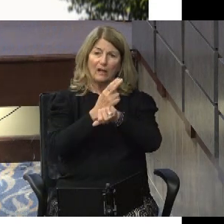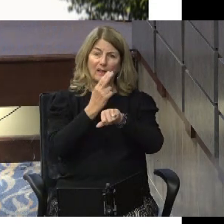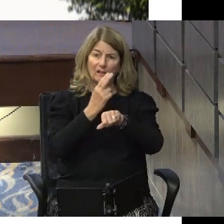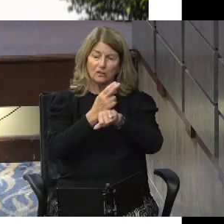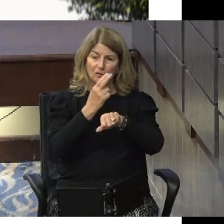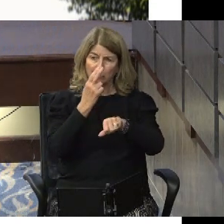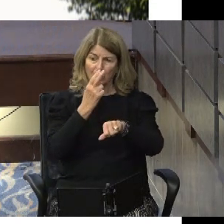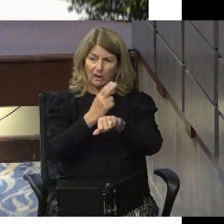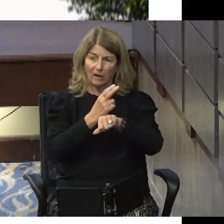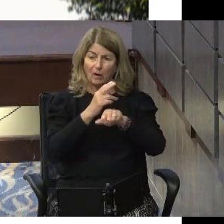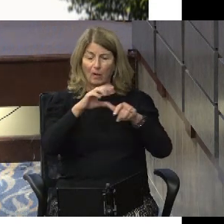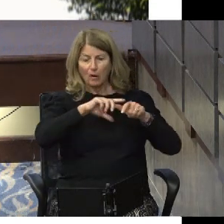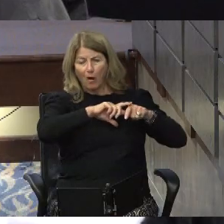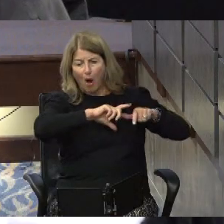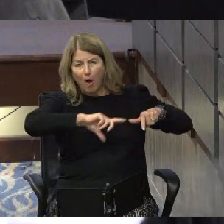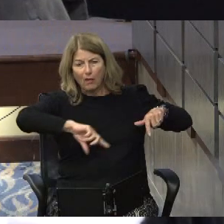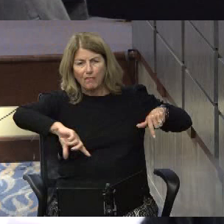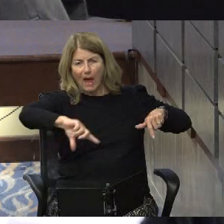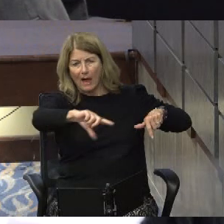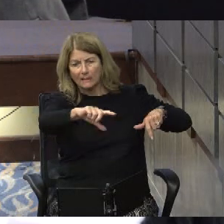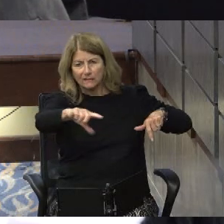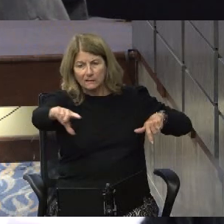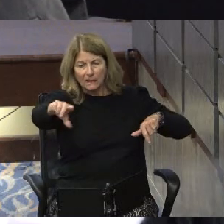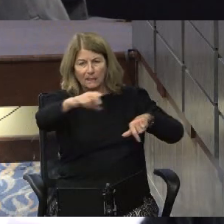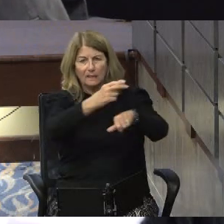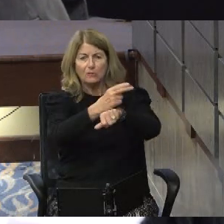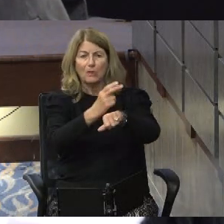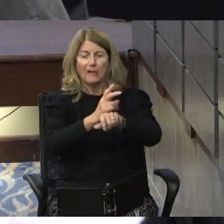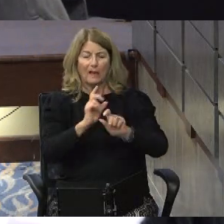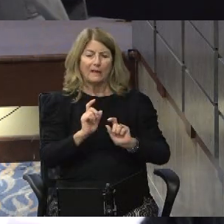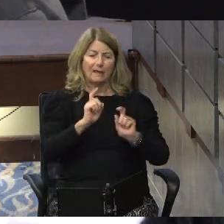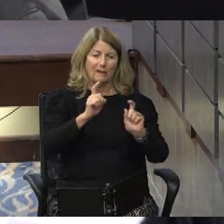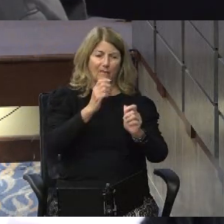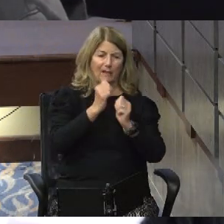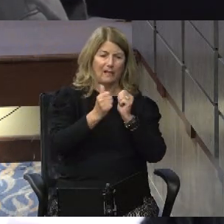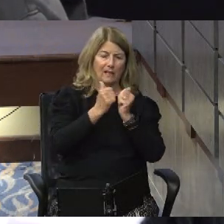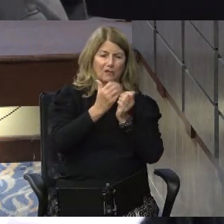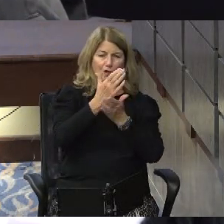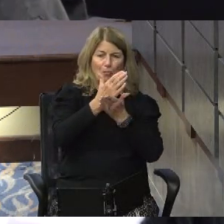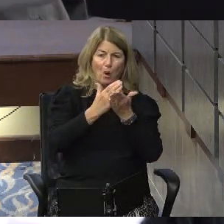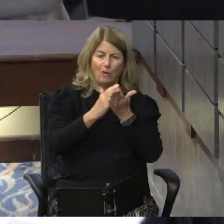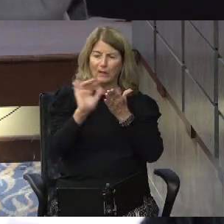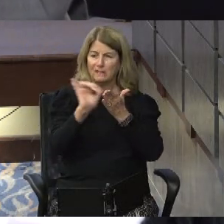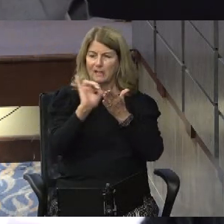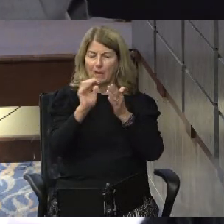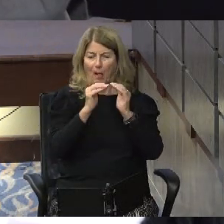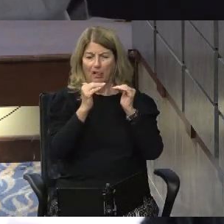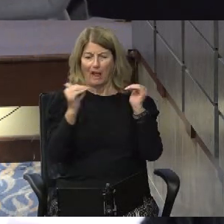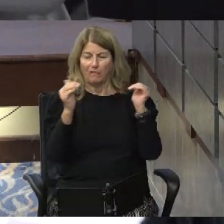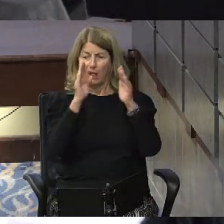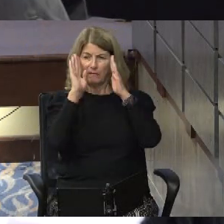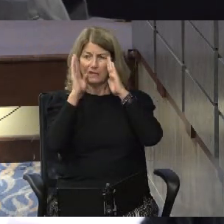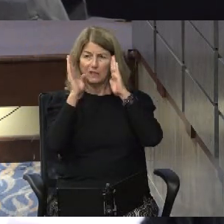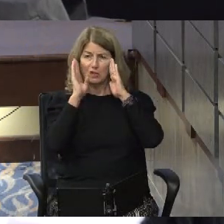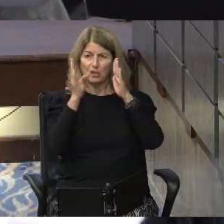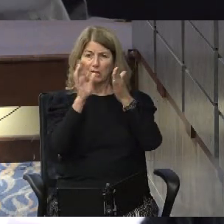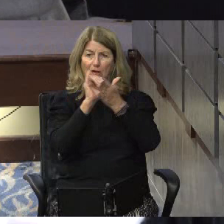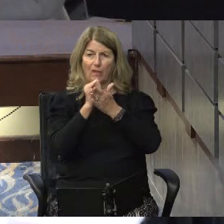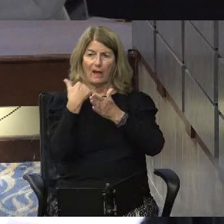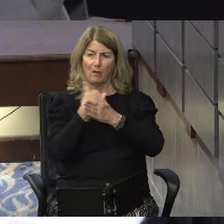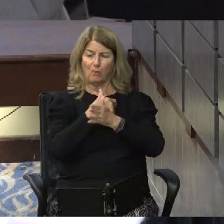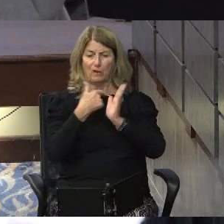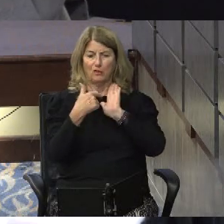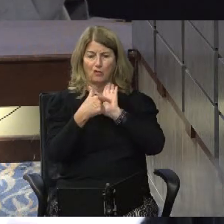corridor here, and give each level this same level of attention that we've fleshed out